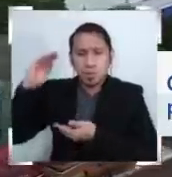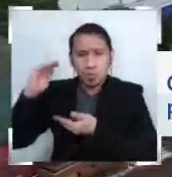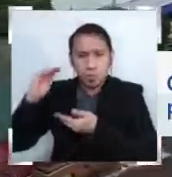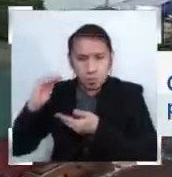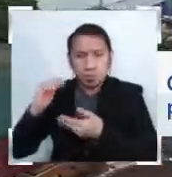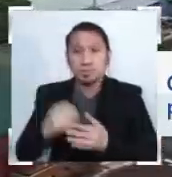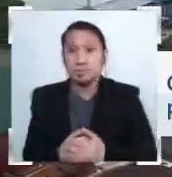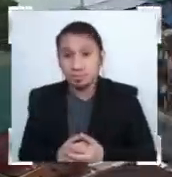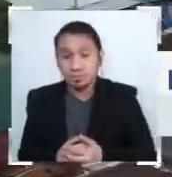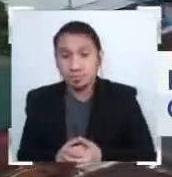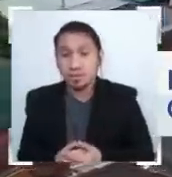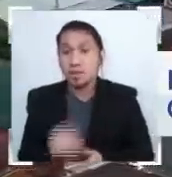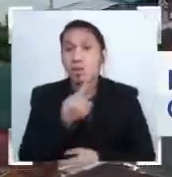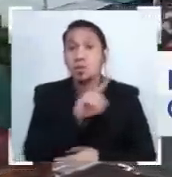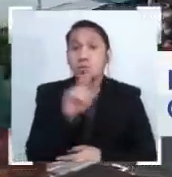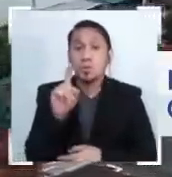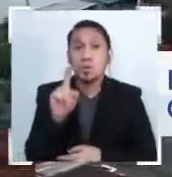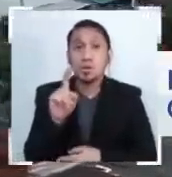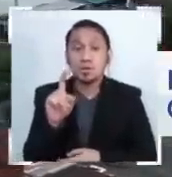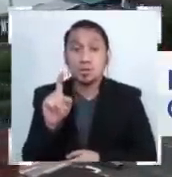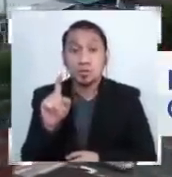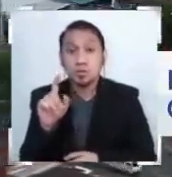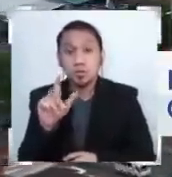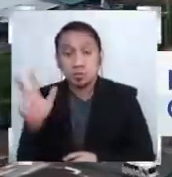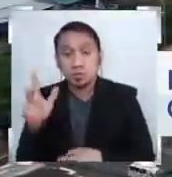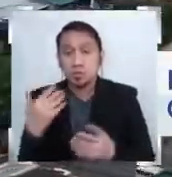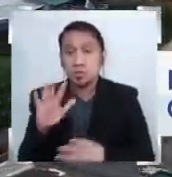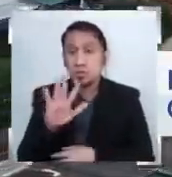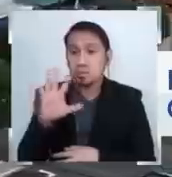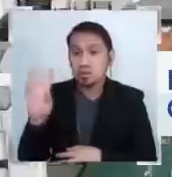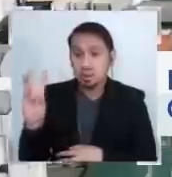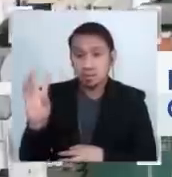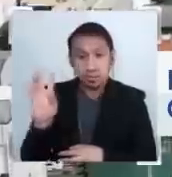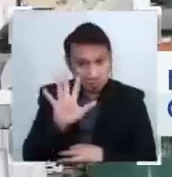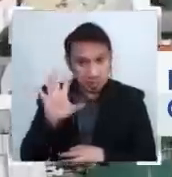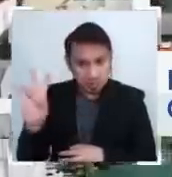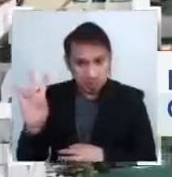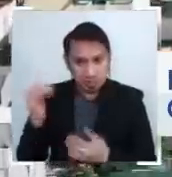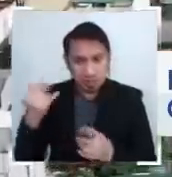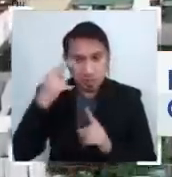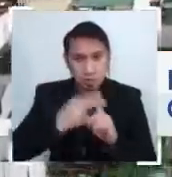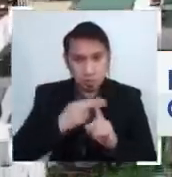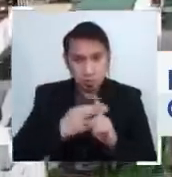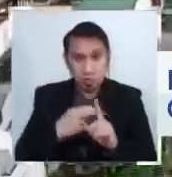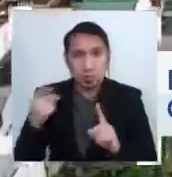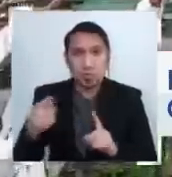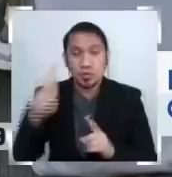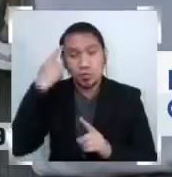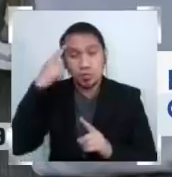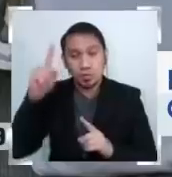sa 103rd place noong Oktubre, umakyat sa 57th ng Pilipinas itong Nobyembre sa Nikkei Asia COVID Recovery